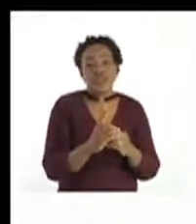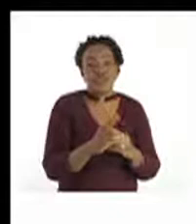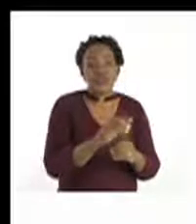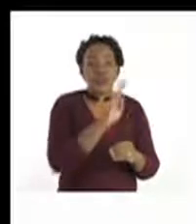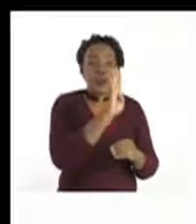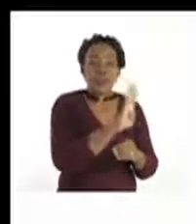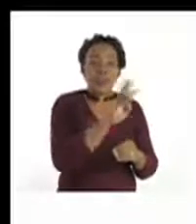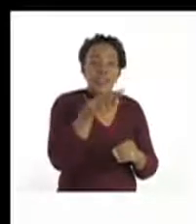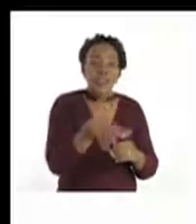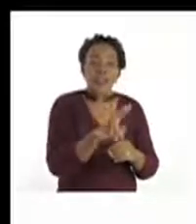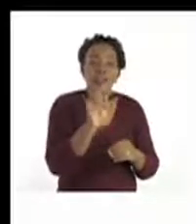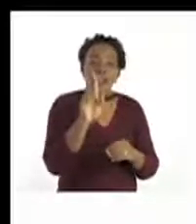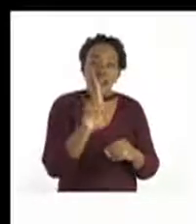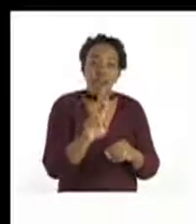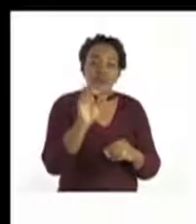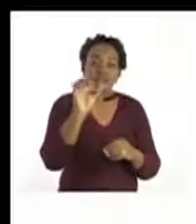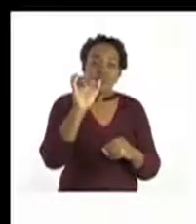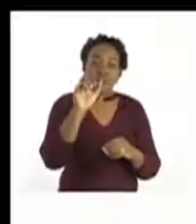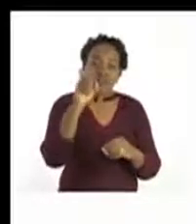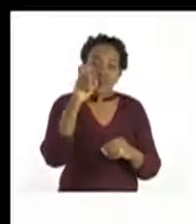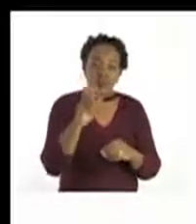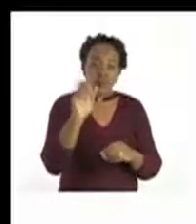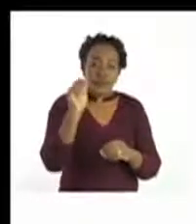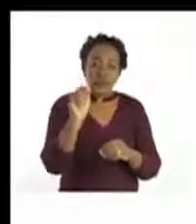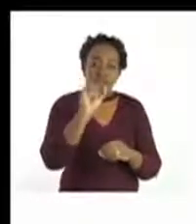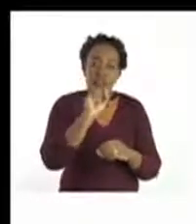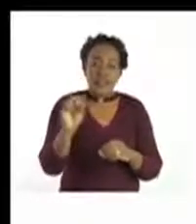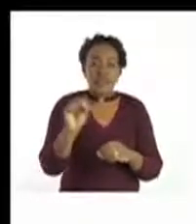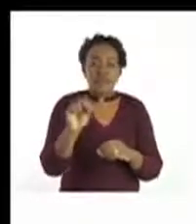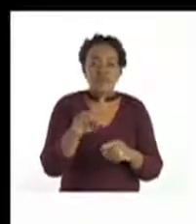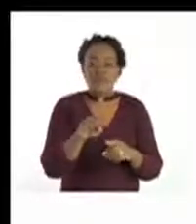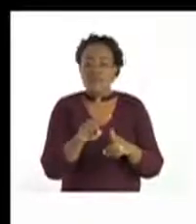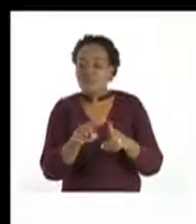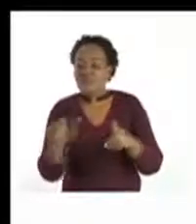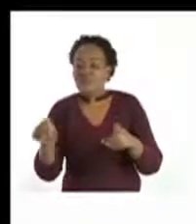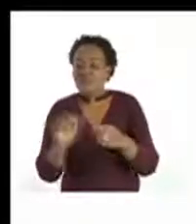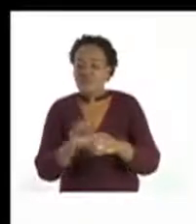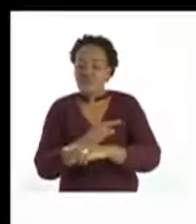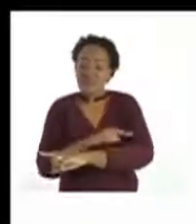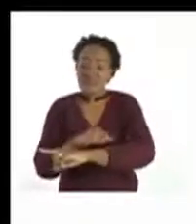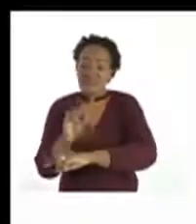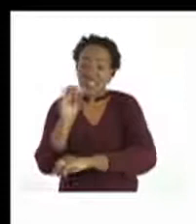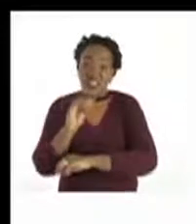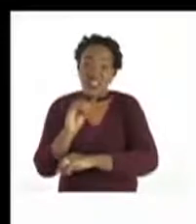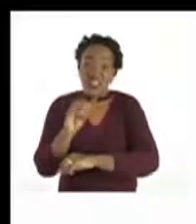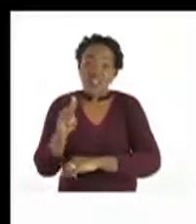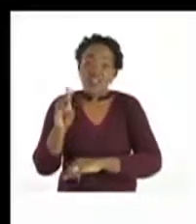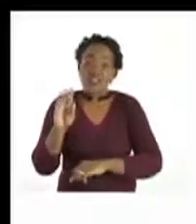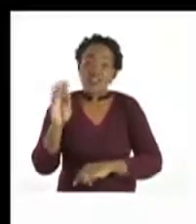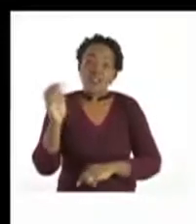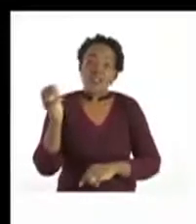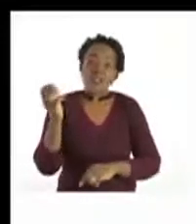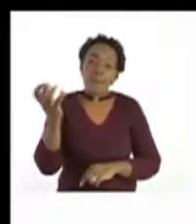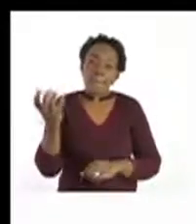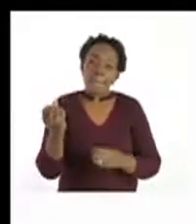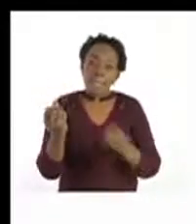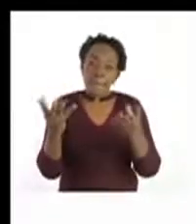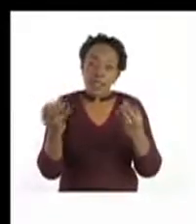and 2 with you. The first question is, Baruch says